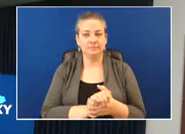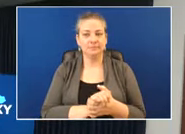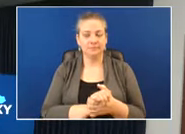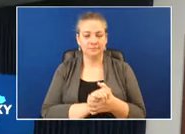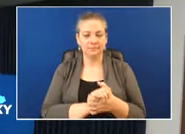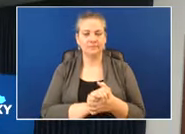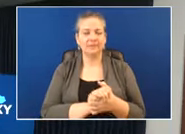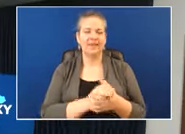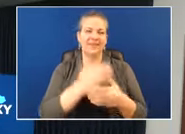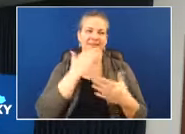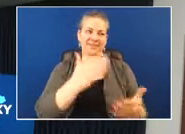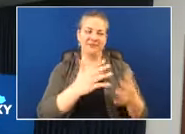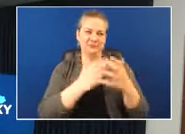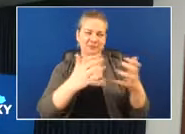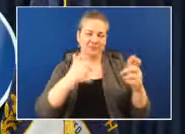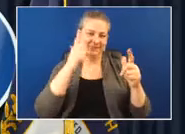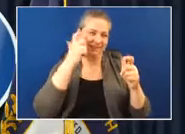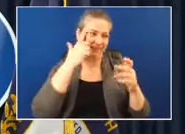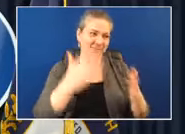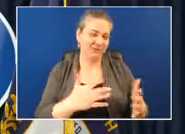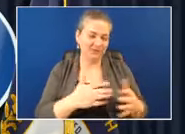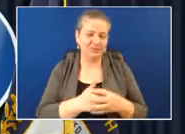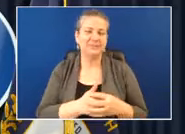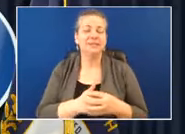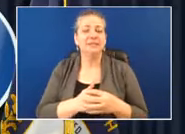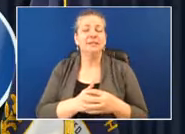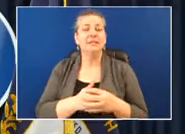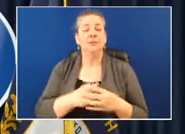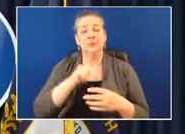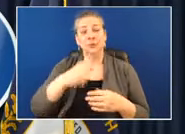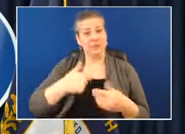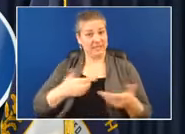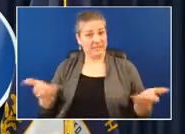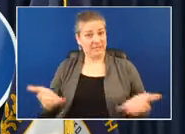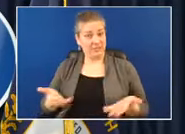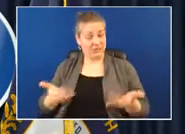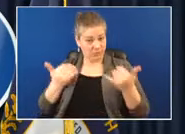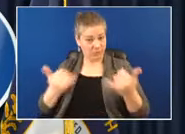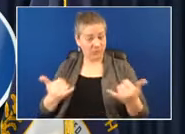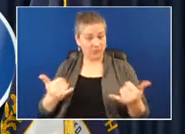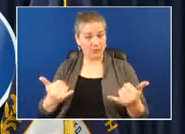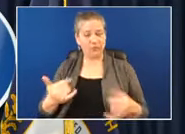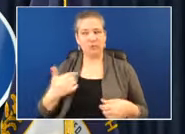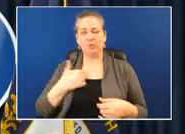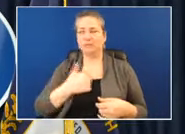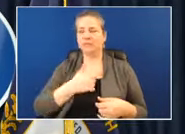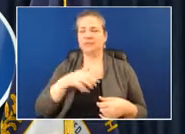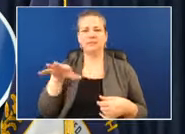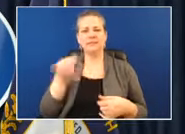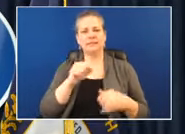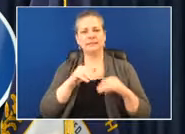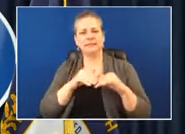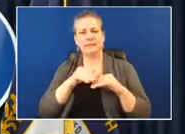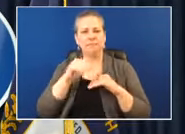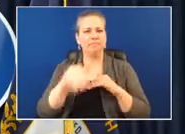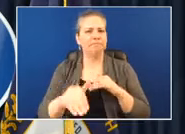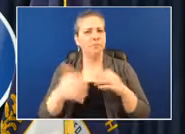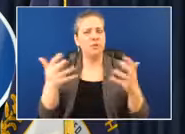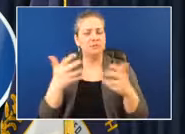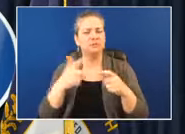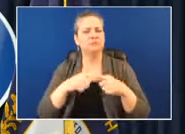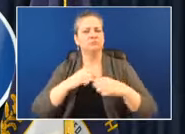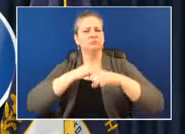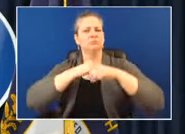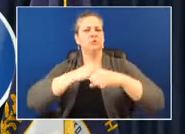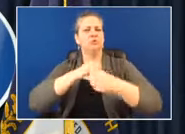Thank you so much, Governor Beshear. We're here today to take a much needed step toward protecting student loan